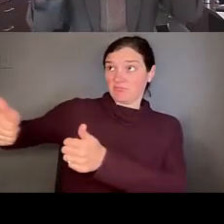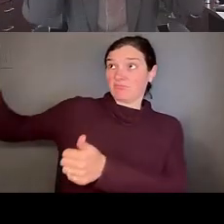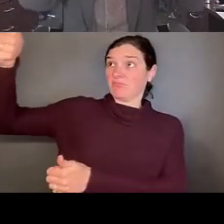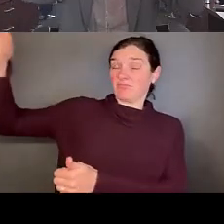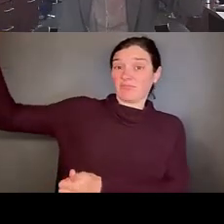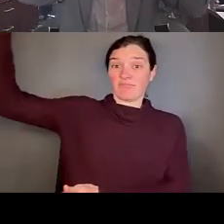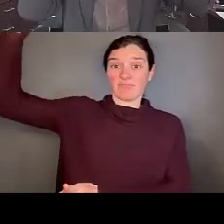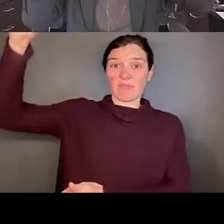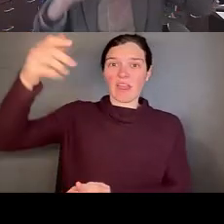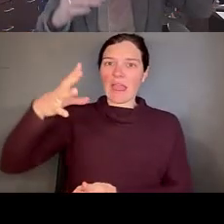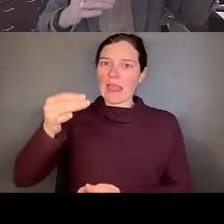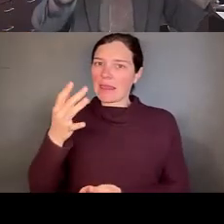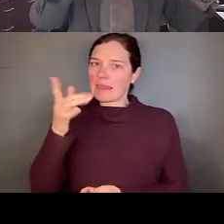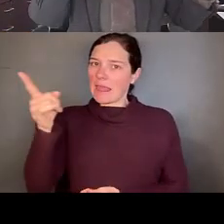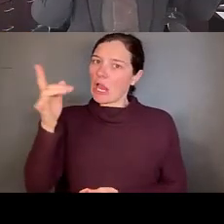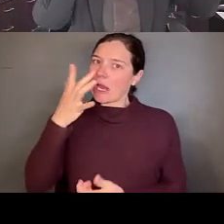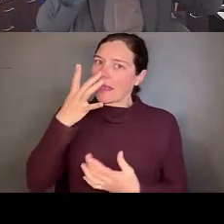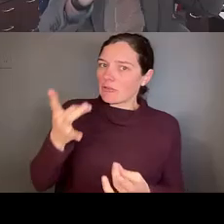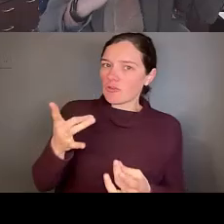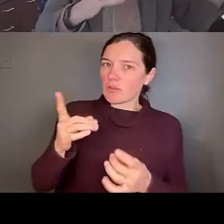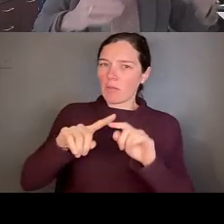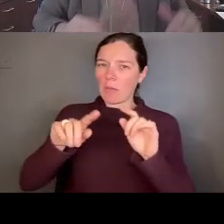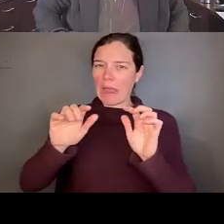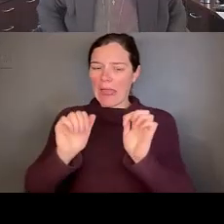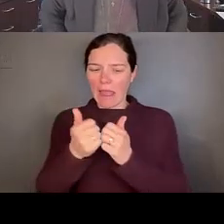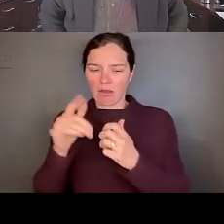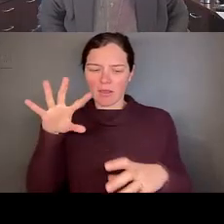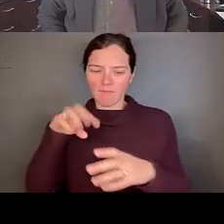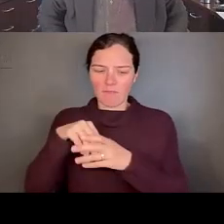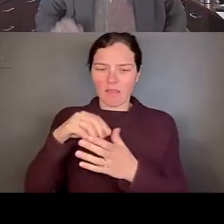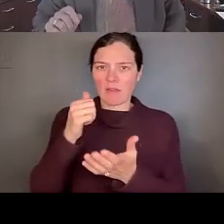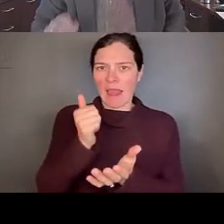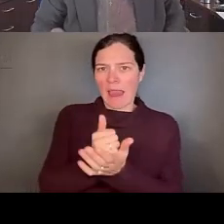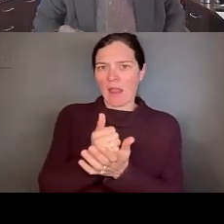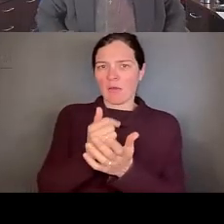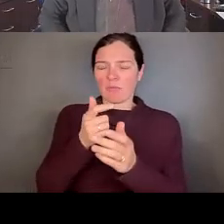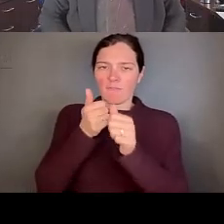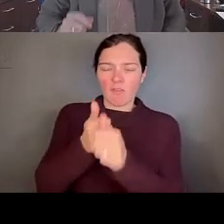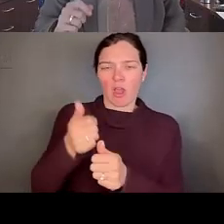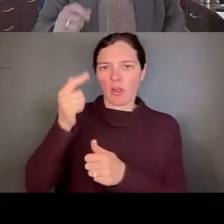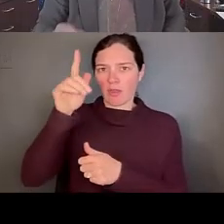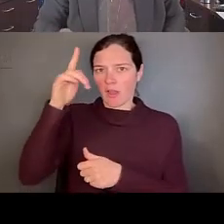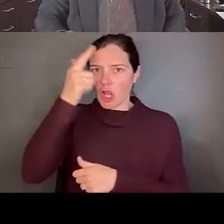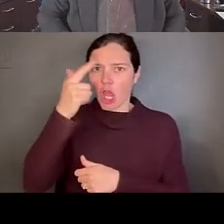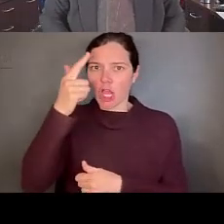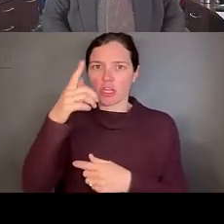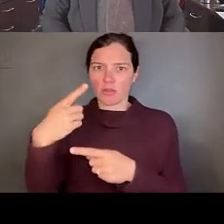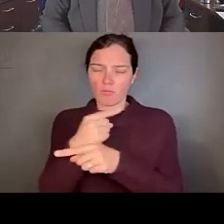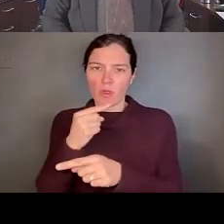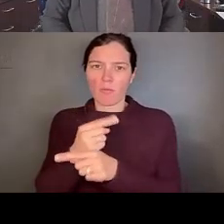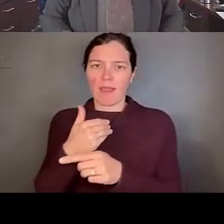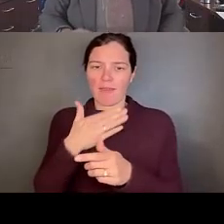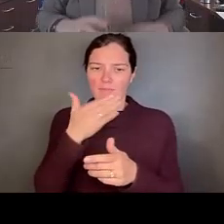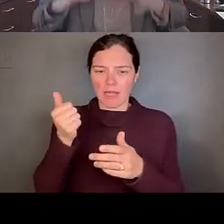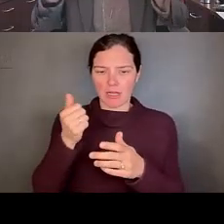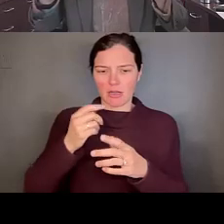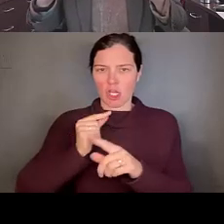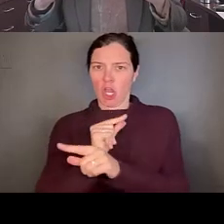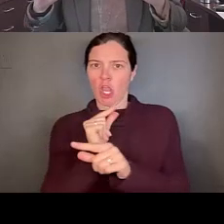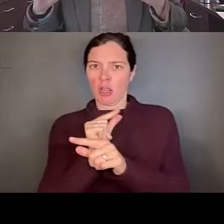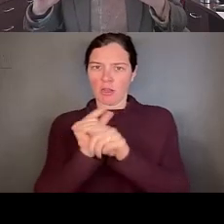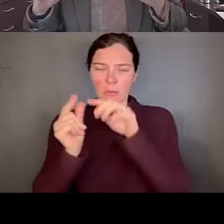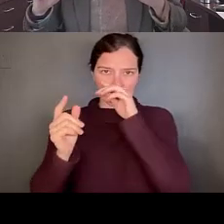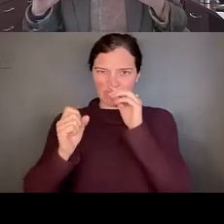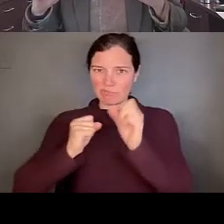occasions, and there's an interest, but how do they do that in a way that seems logical to them, appropriate to them, has better guardrails and guidelines?